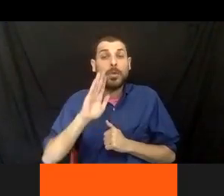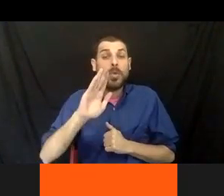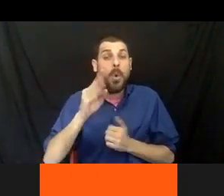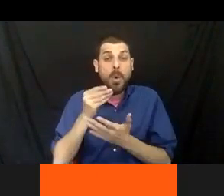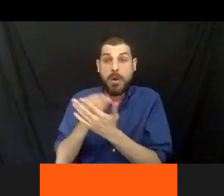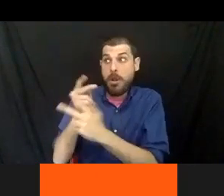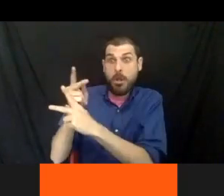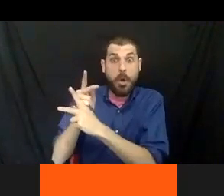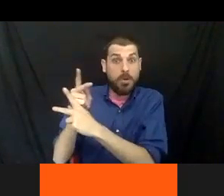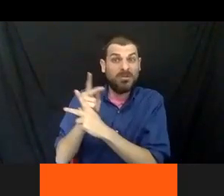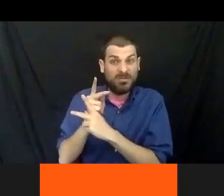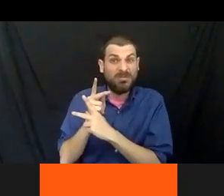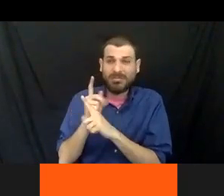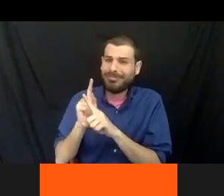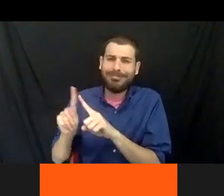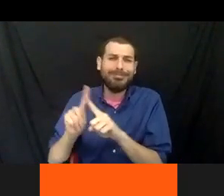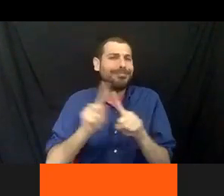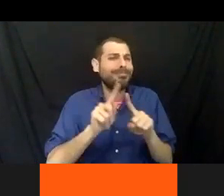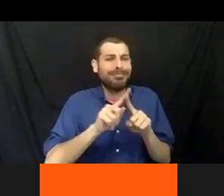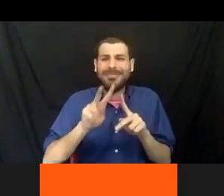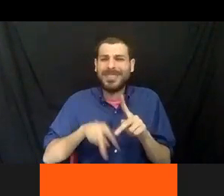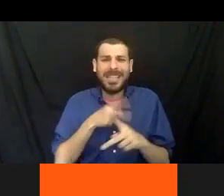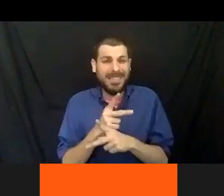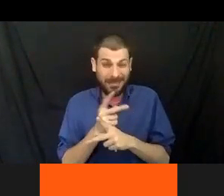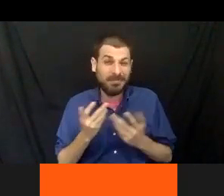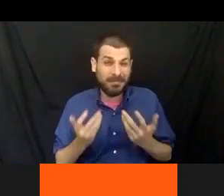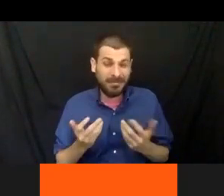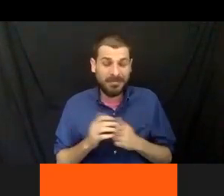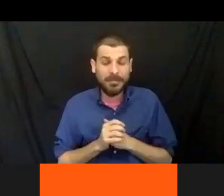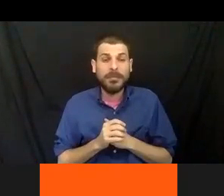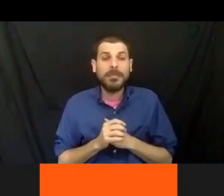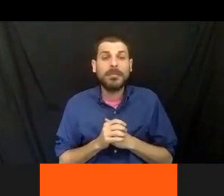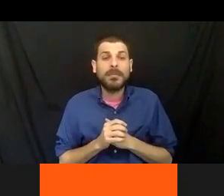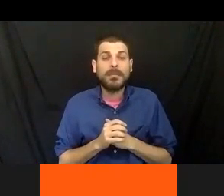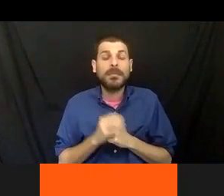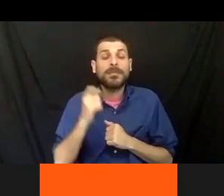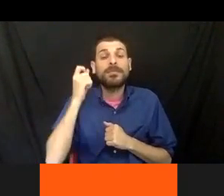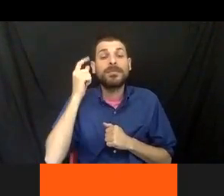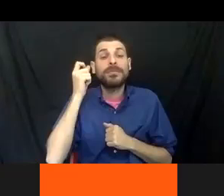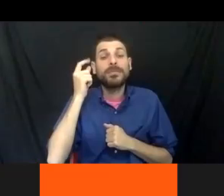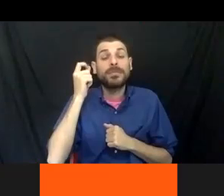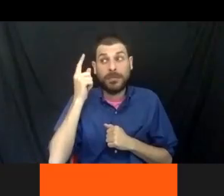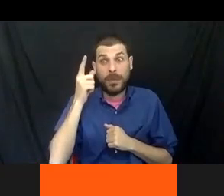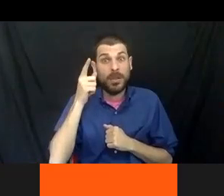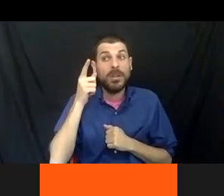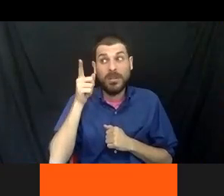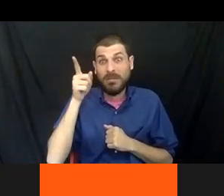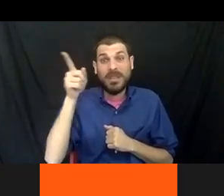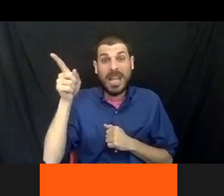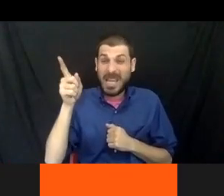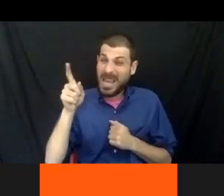you have, the servicer may be required to give you the full amount of time that you request.